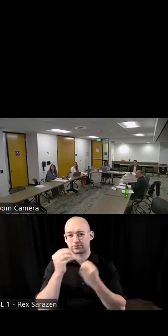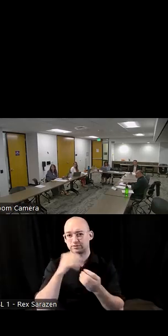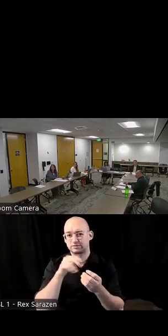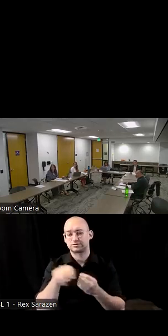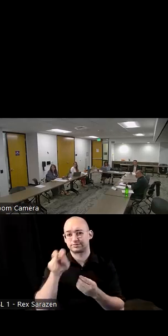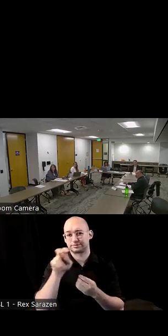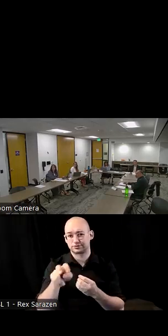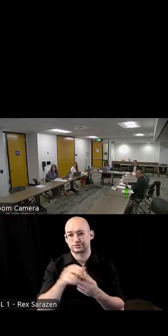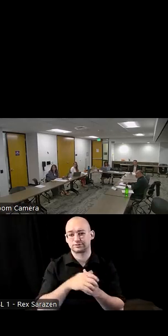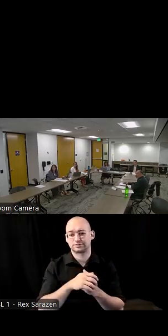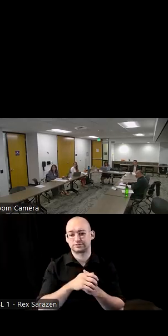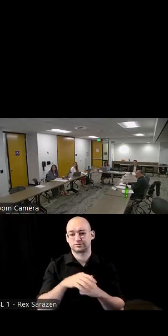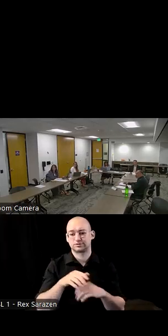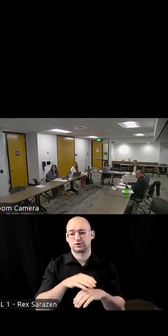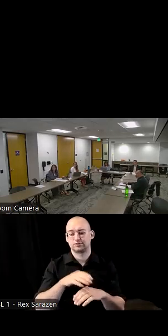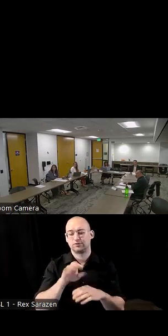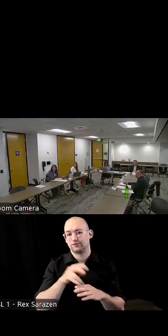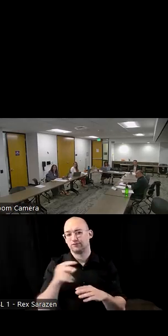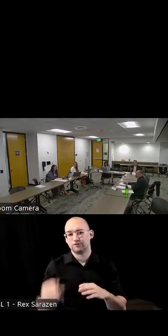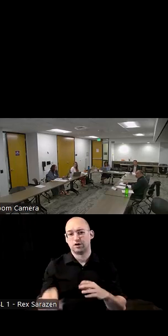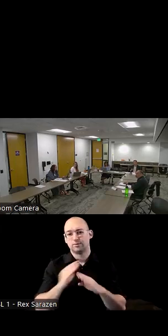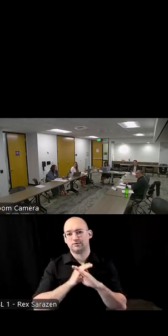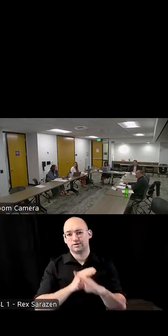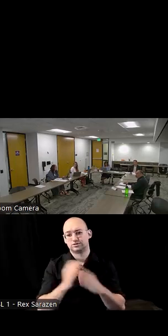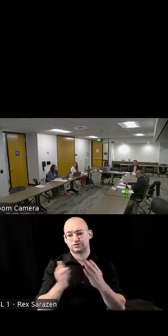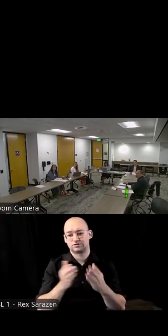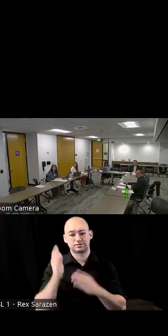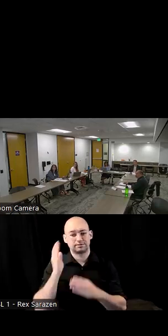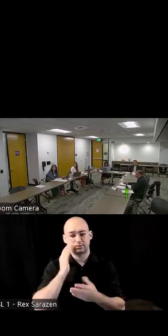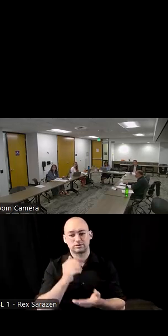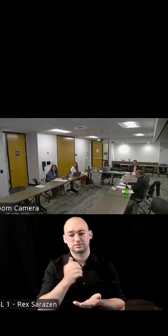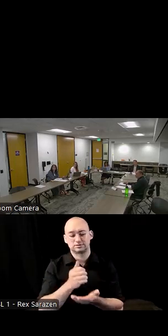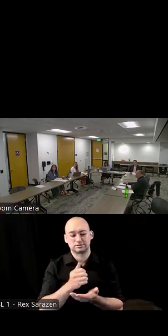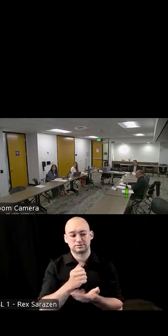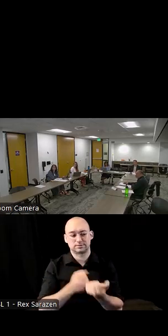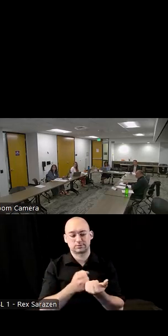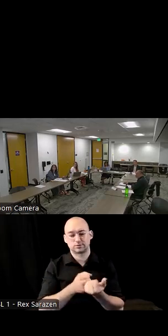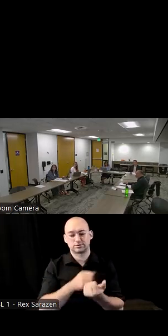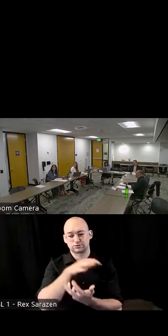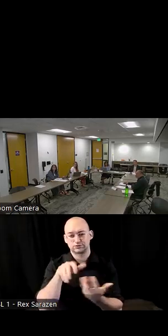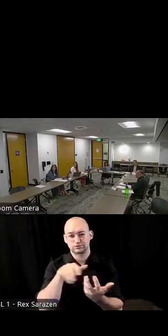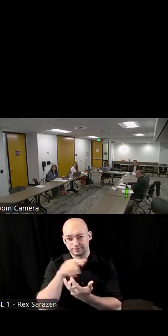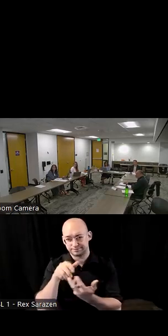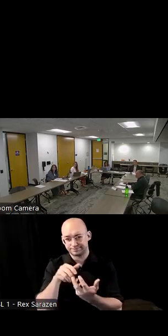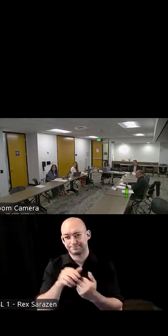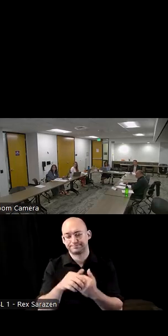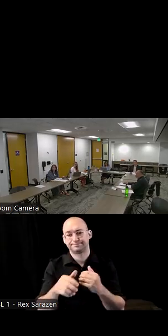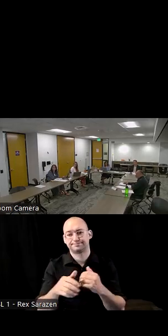transportation, fall prevention services, memory support, as well as social engagement. Next slide.